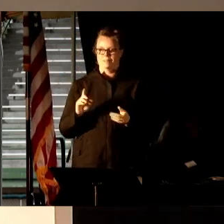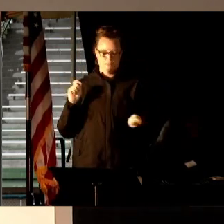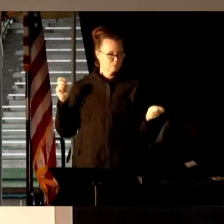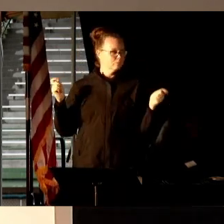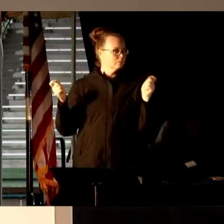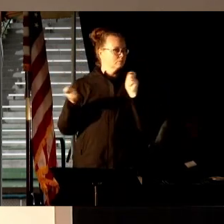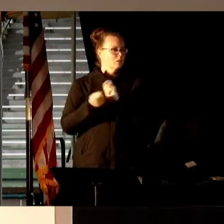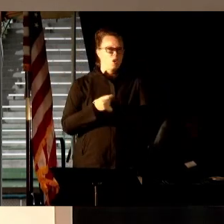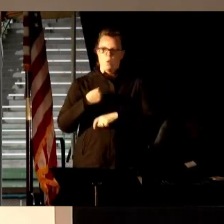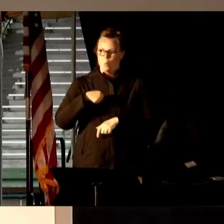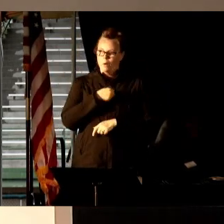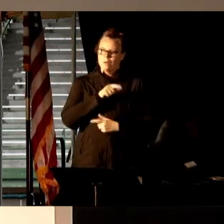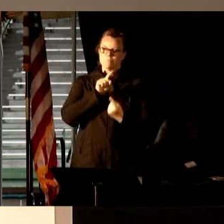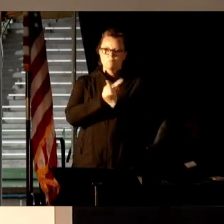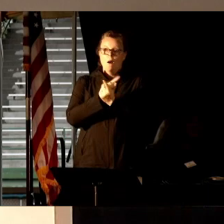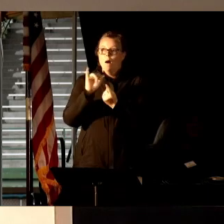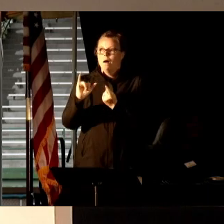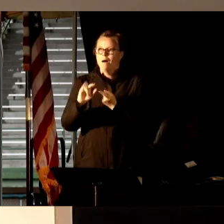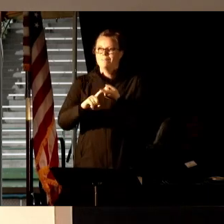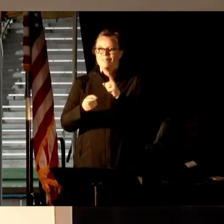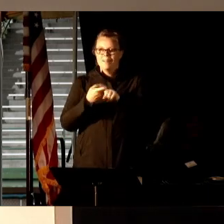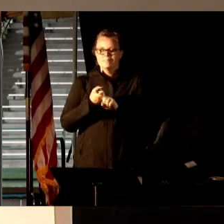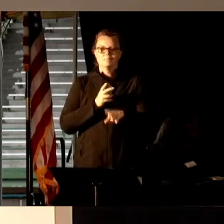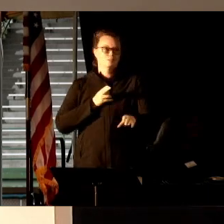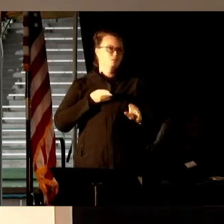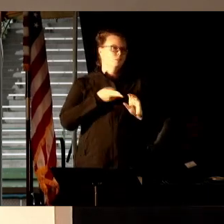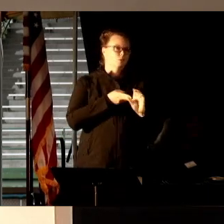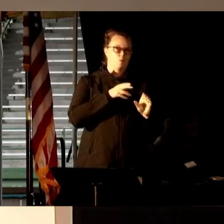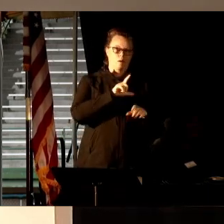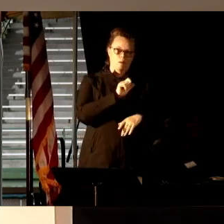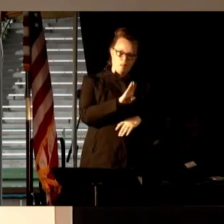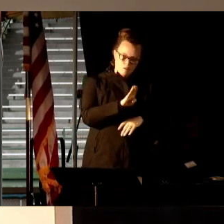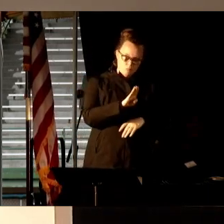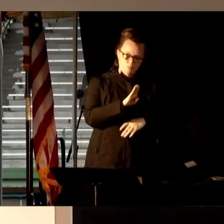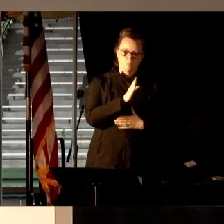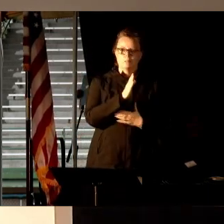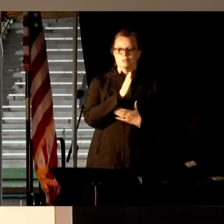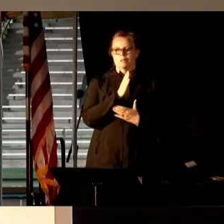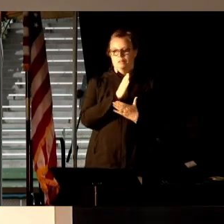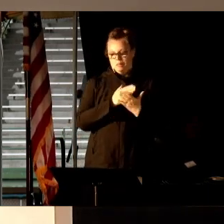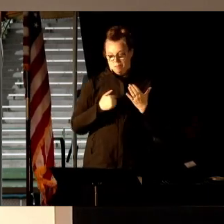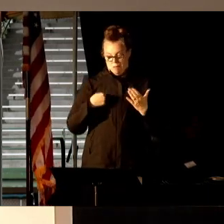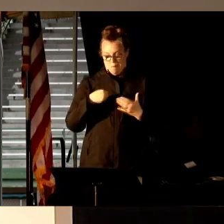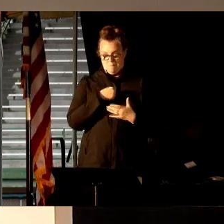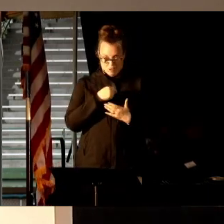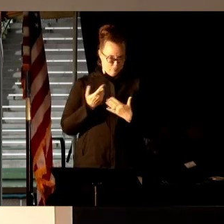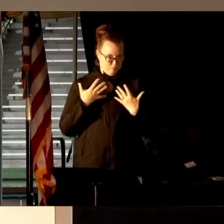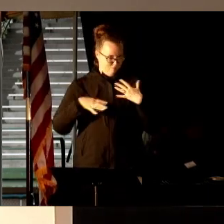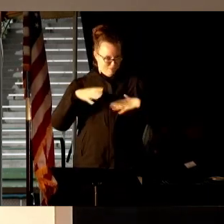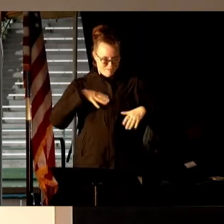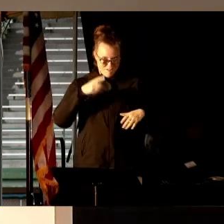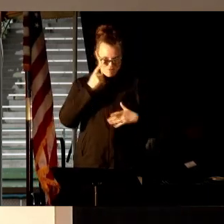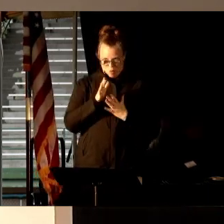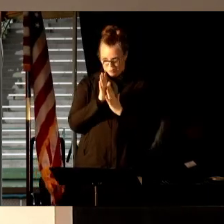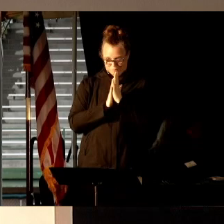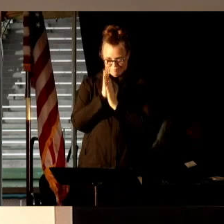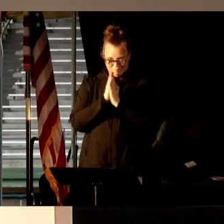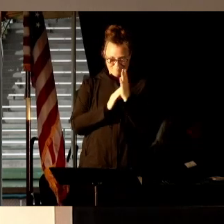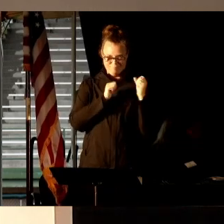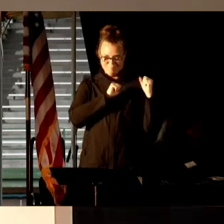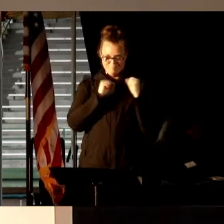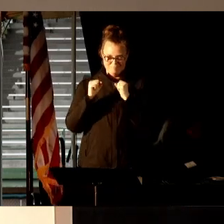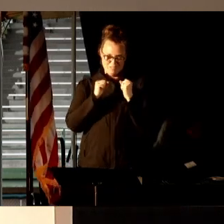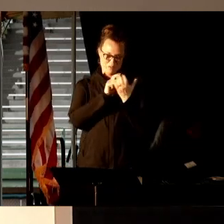we didn't know we would make. We joined clubs, some of us 5, and dressed up for spirit weeks. Some of us made it